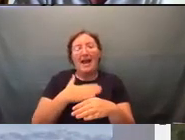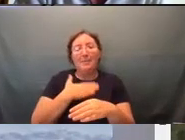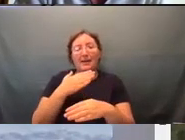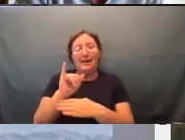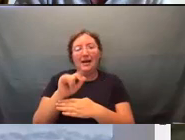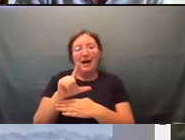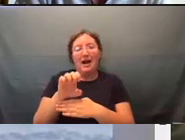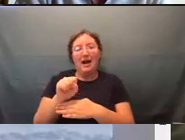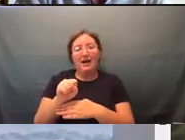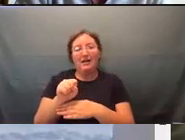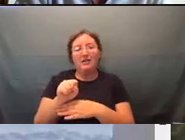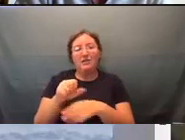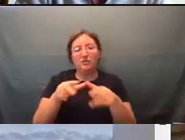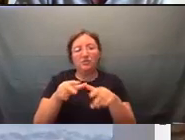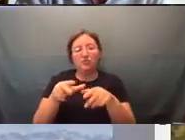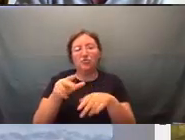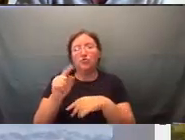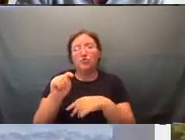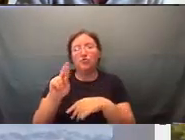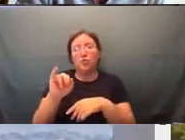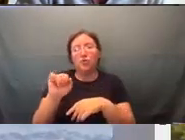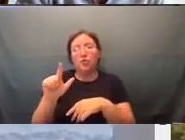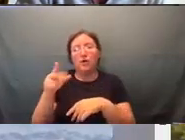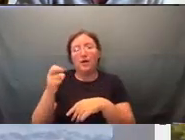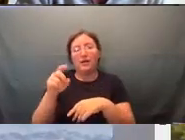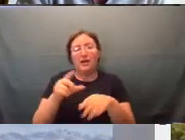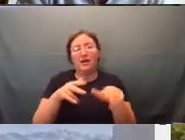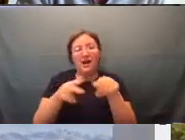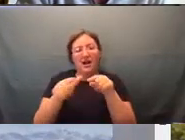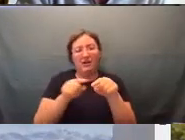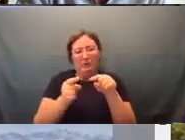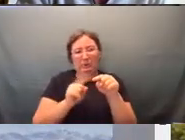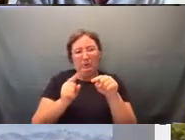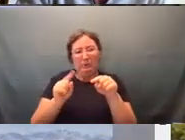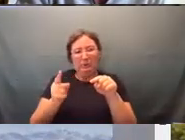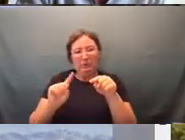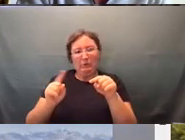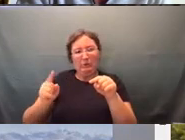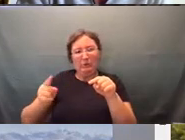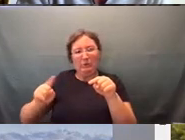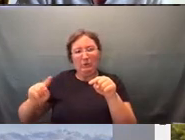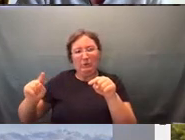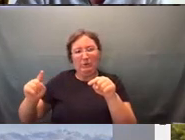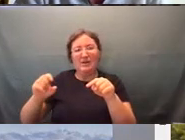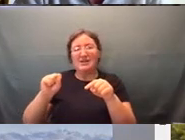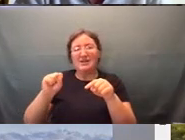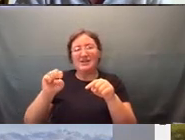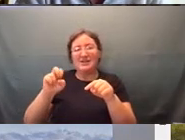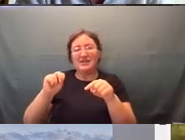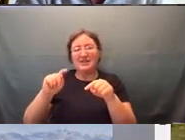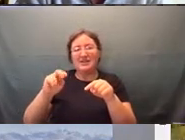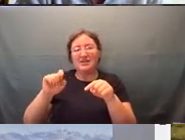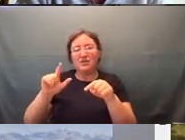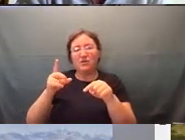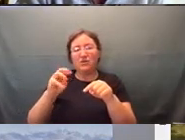right down here, hiking up this entire section past Sentinel Dome, seeing a bunch of